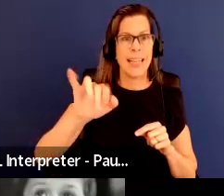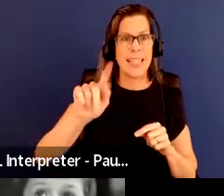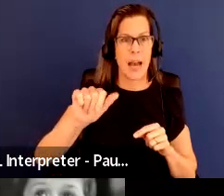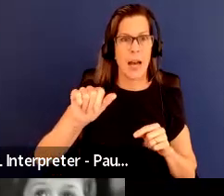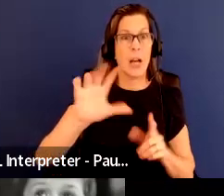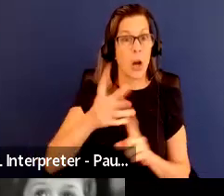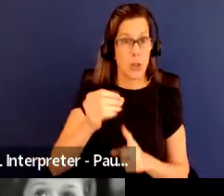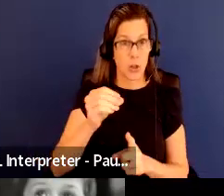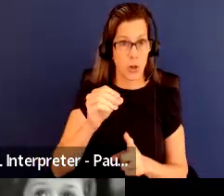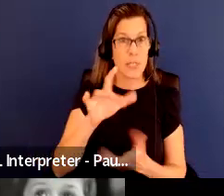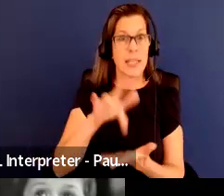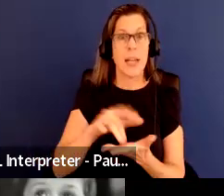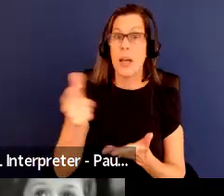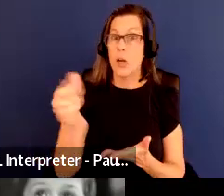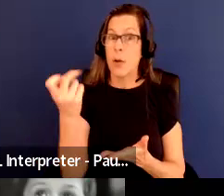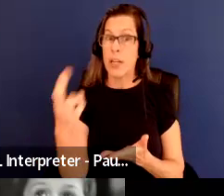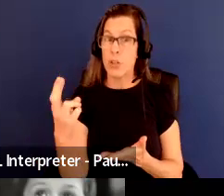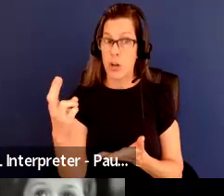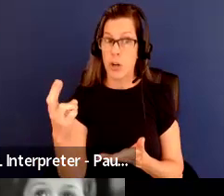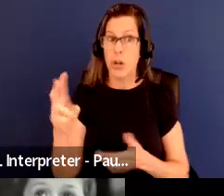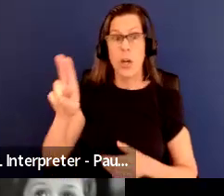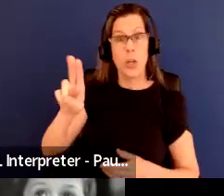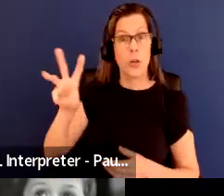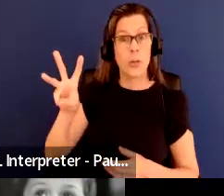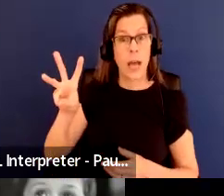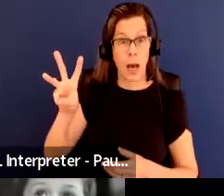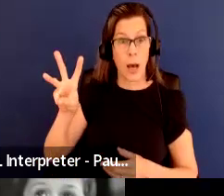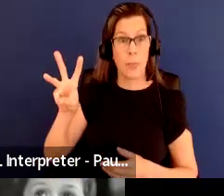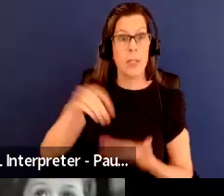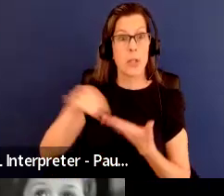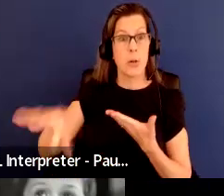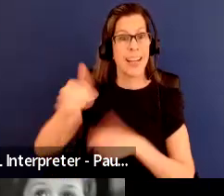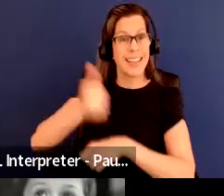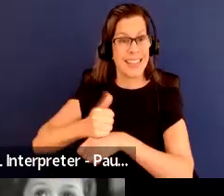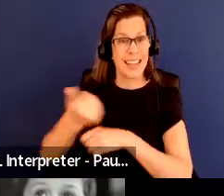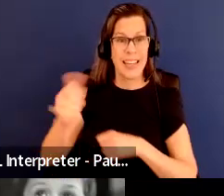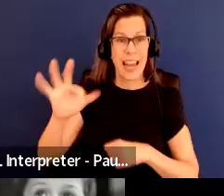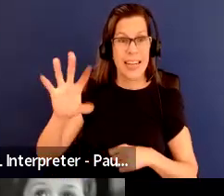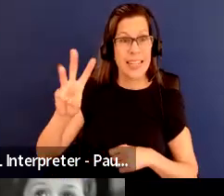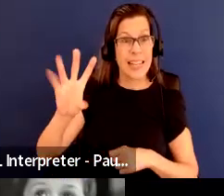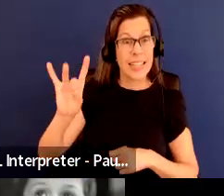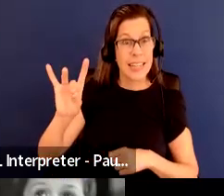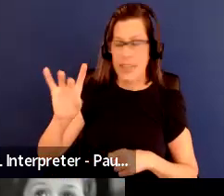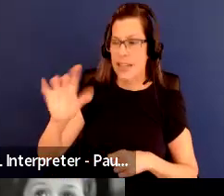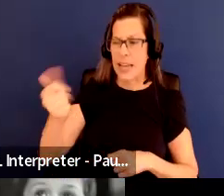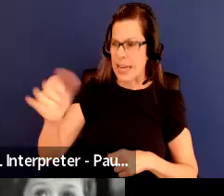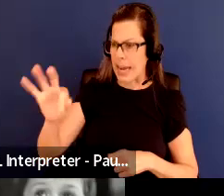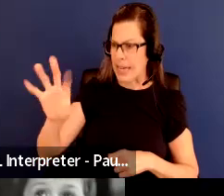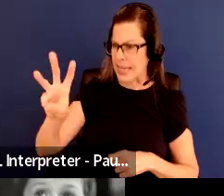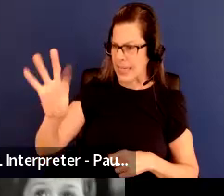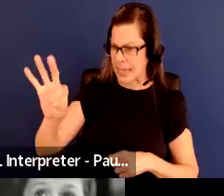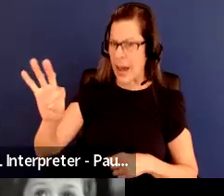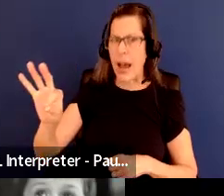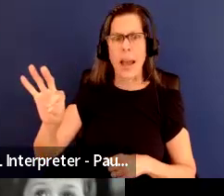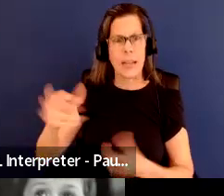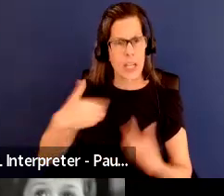1969 by University of Washington students, the importance of young people in the movement, and established